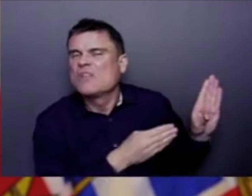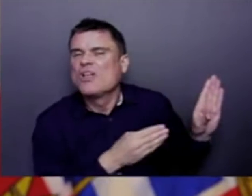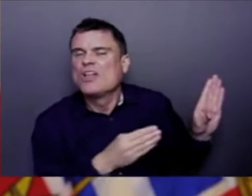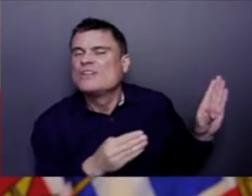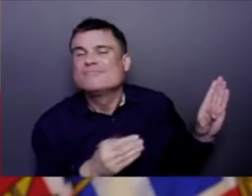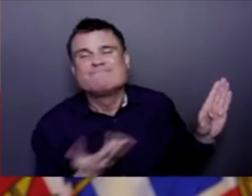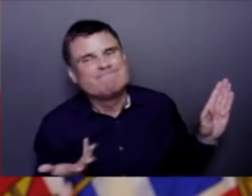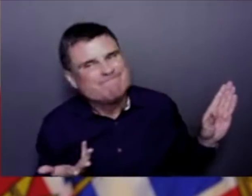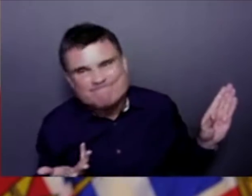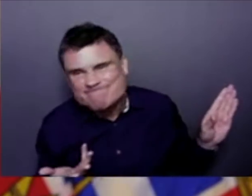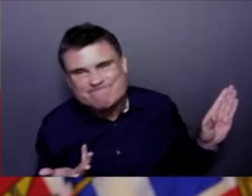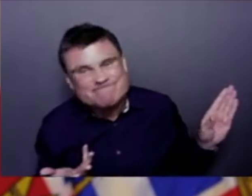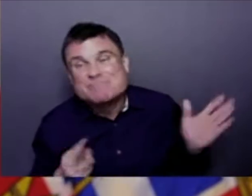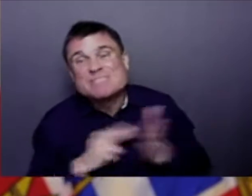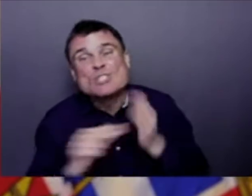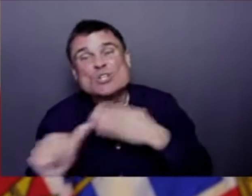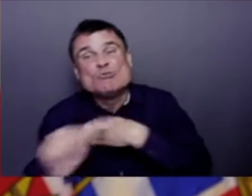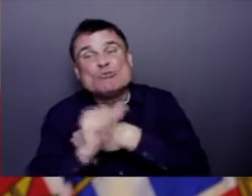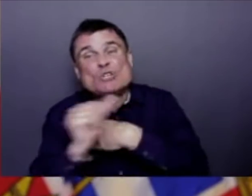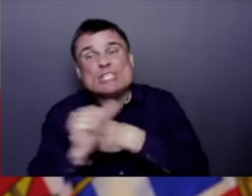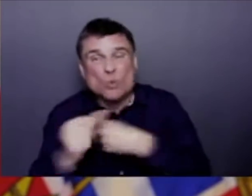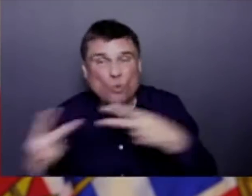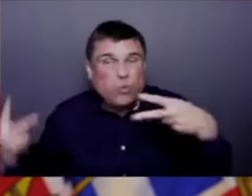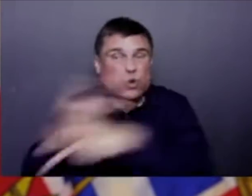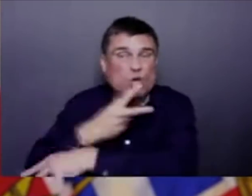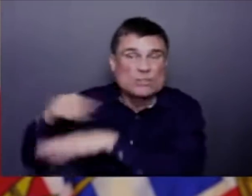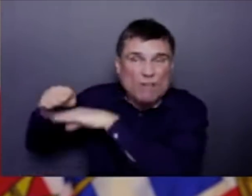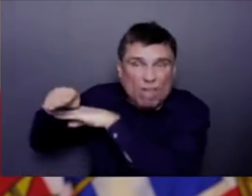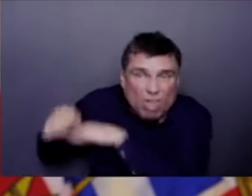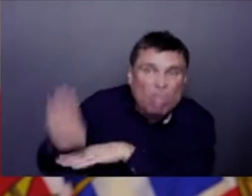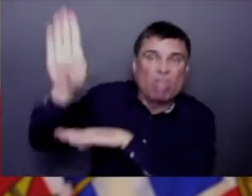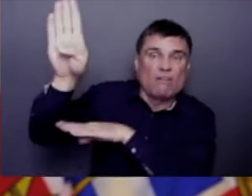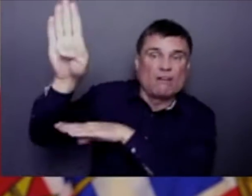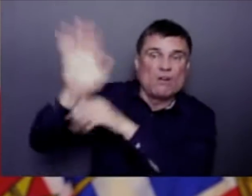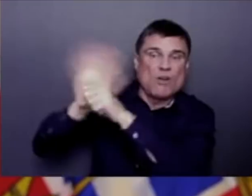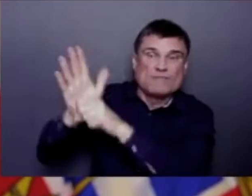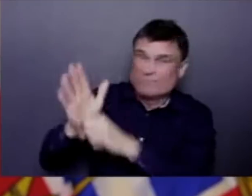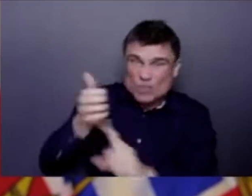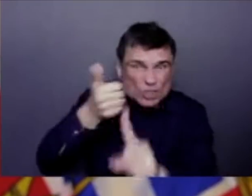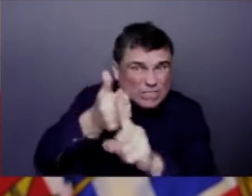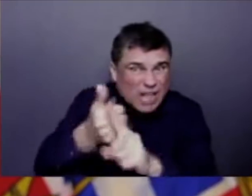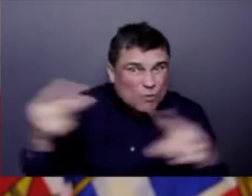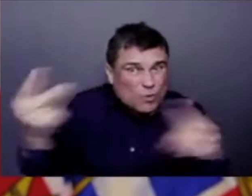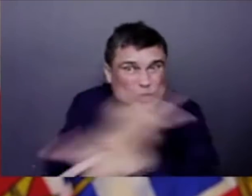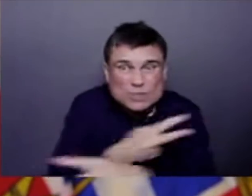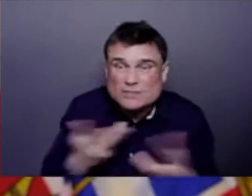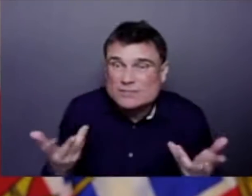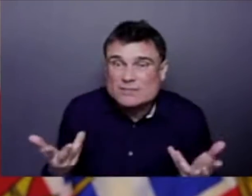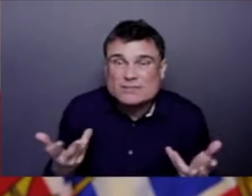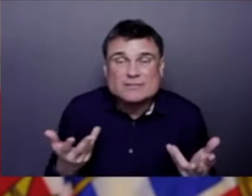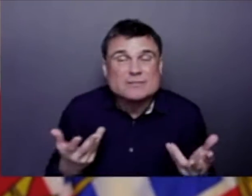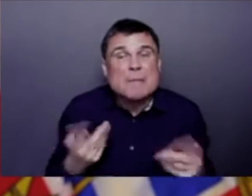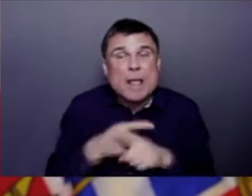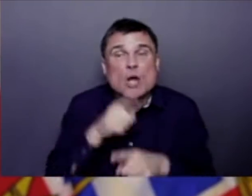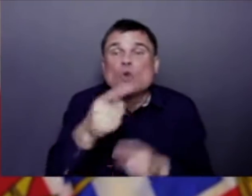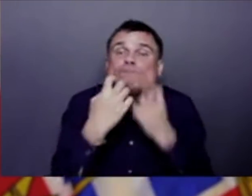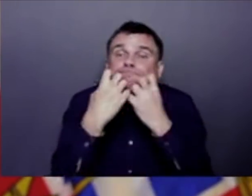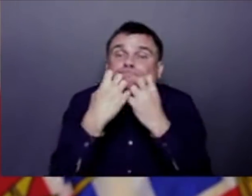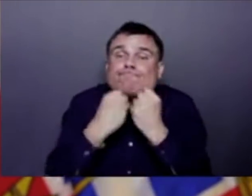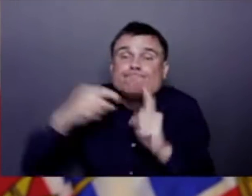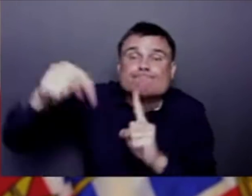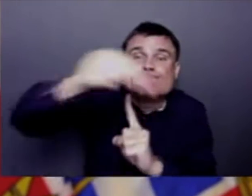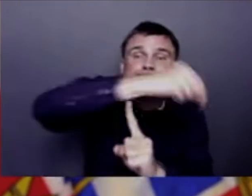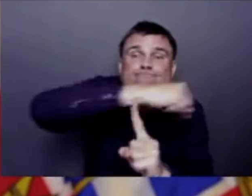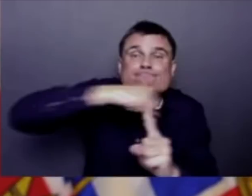staying local, staying small, staying apart, by connecting virtually, it protects the people we